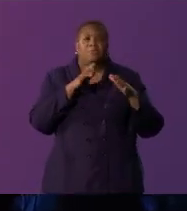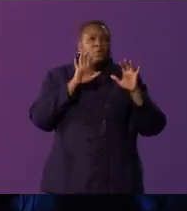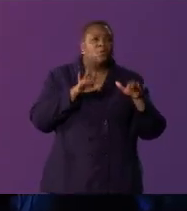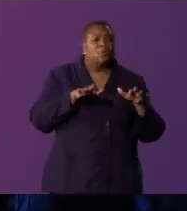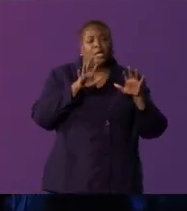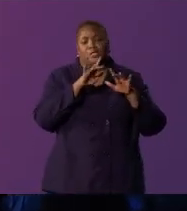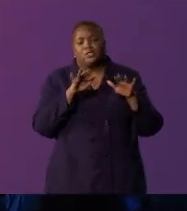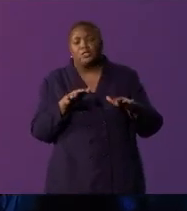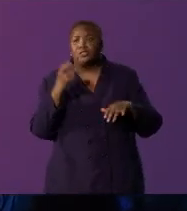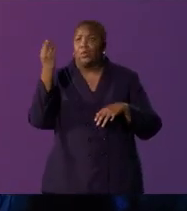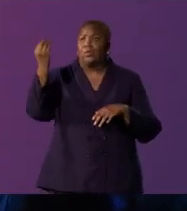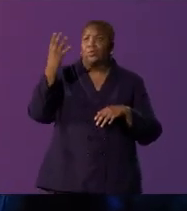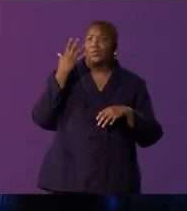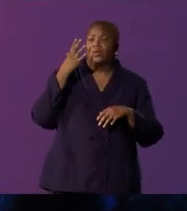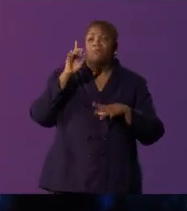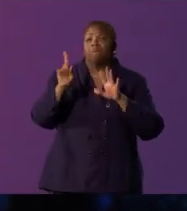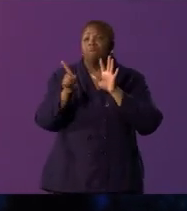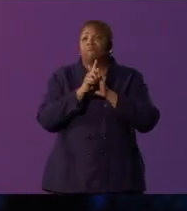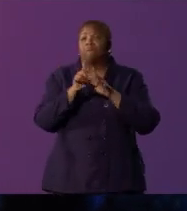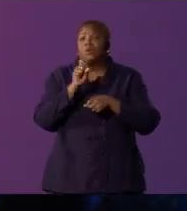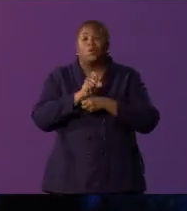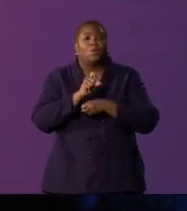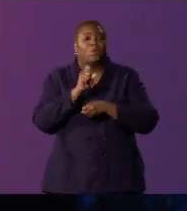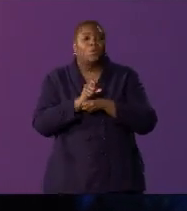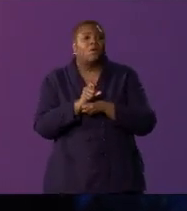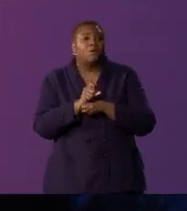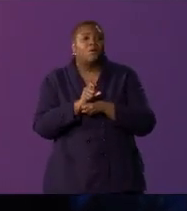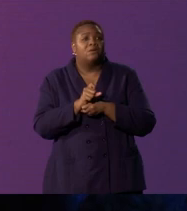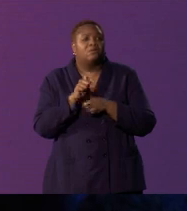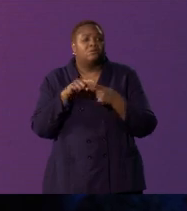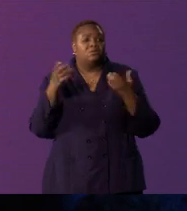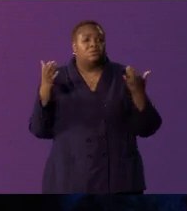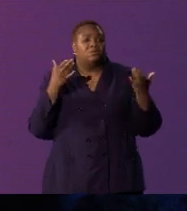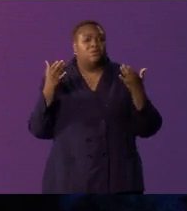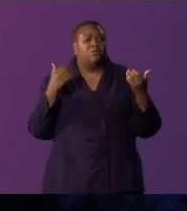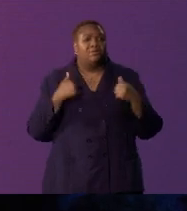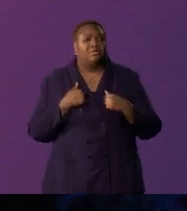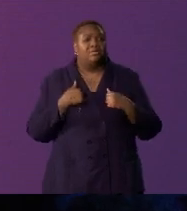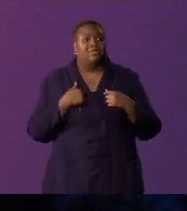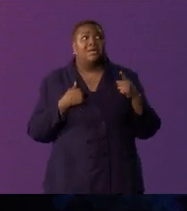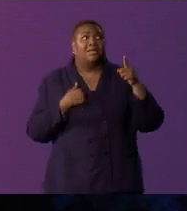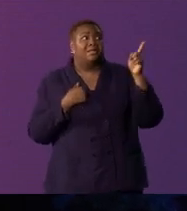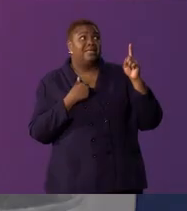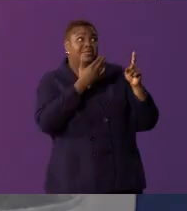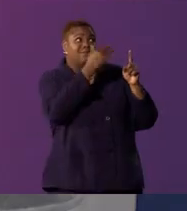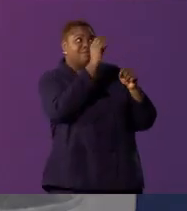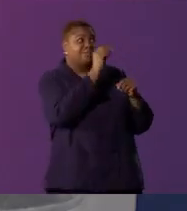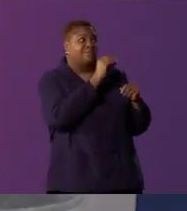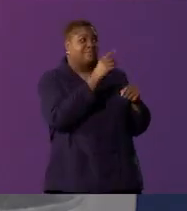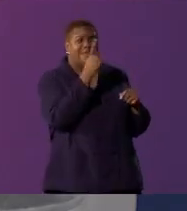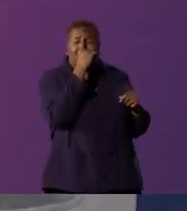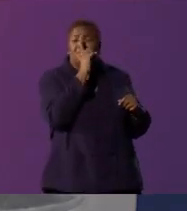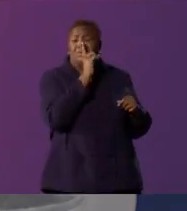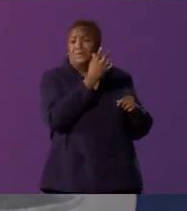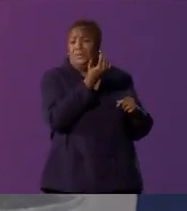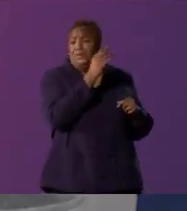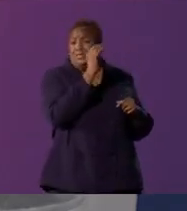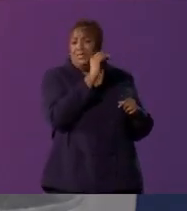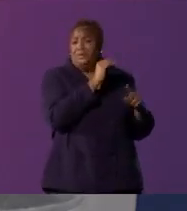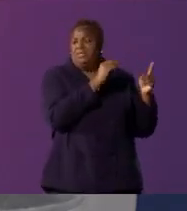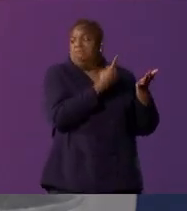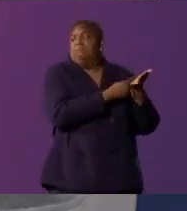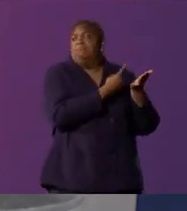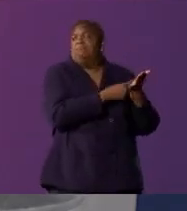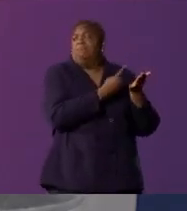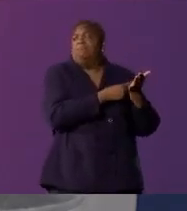shine, and show up in a workplace for the service of that 15% that's having the discussion, not even 15, I think it's 13, that's having a discussion